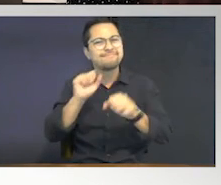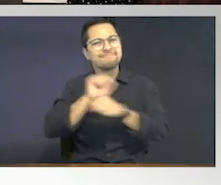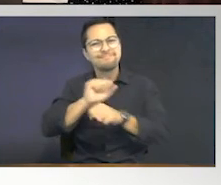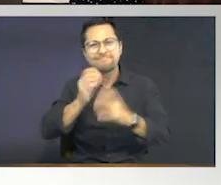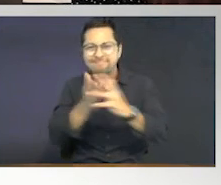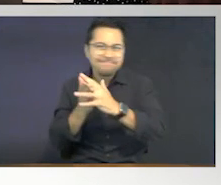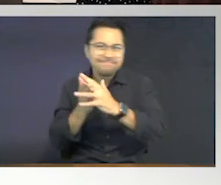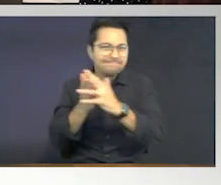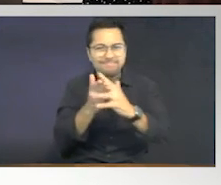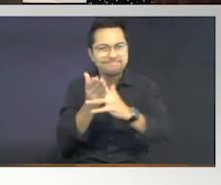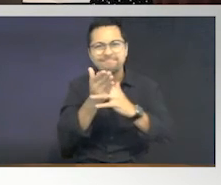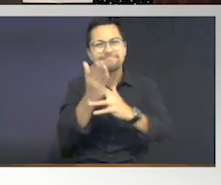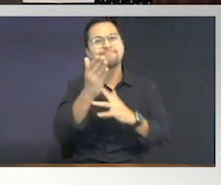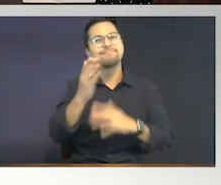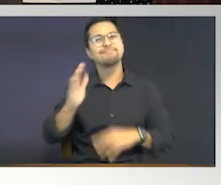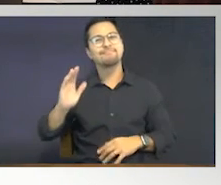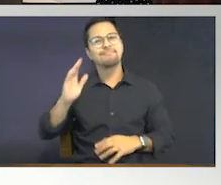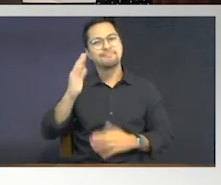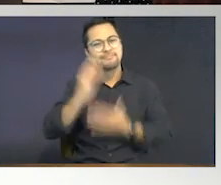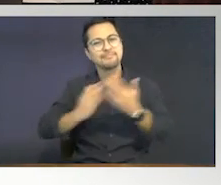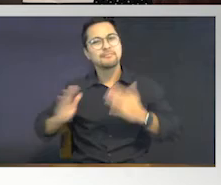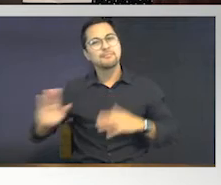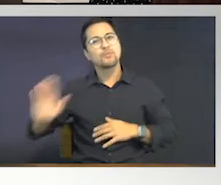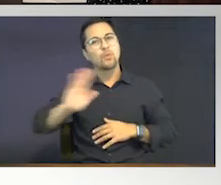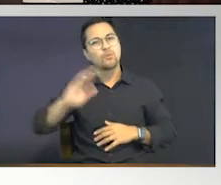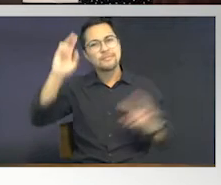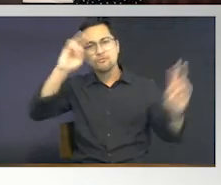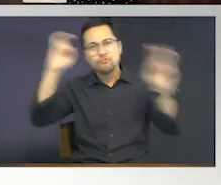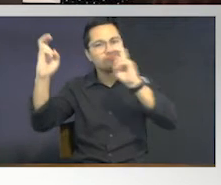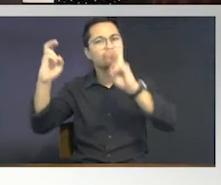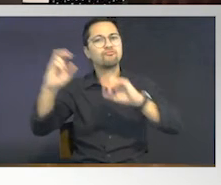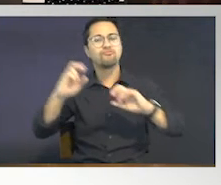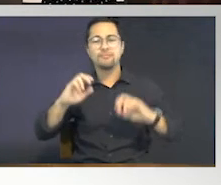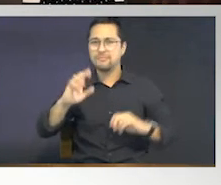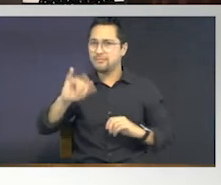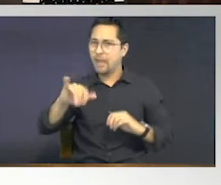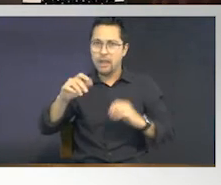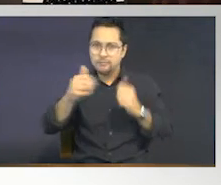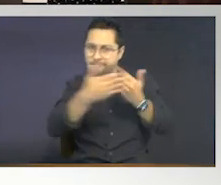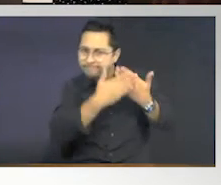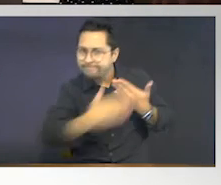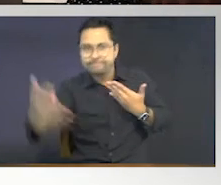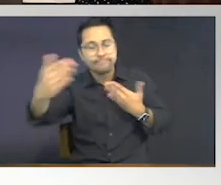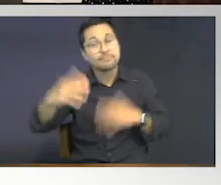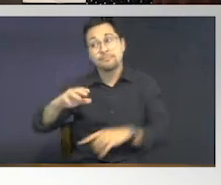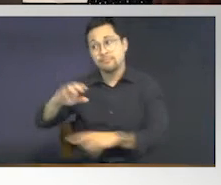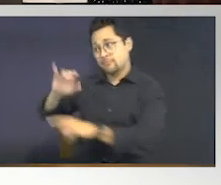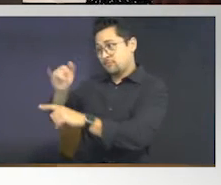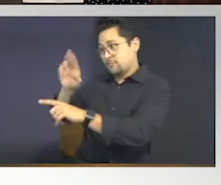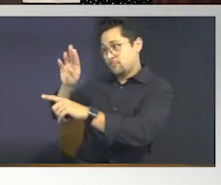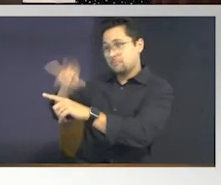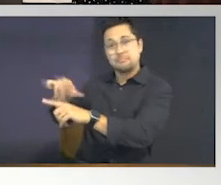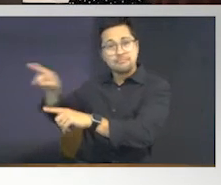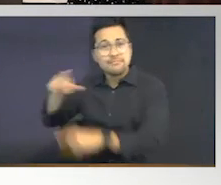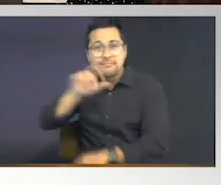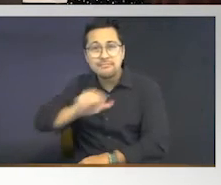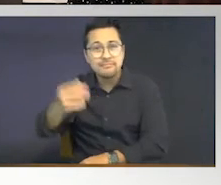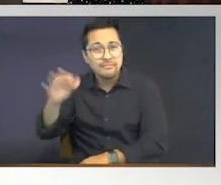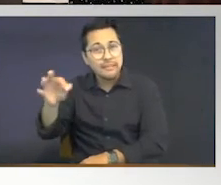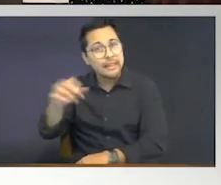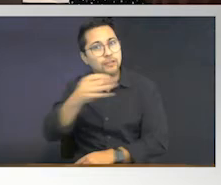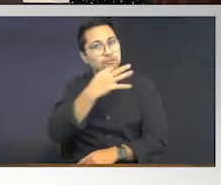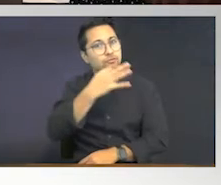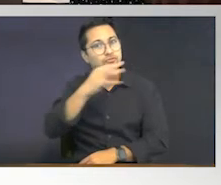of those issues and some of those challenges. It's a lifelong thing. Jeremy is 19, he's gonna be 20 in July,